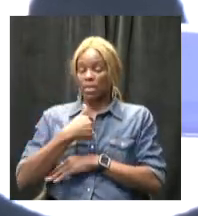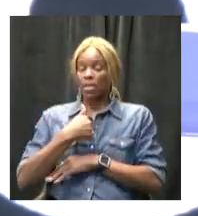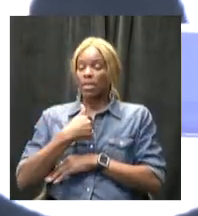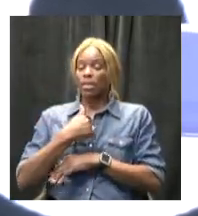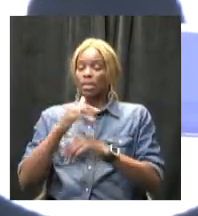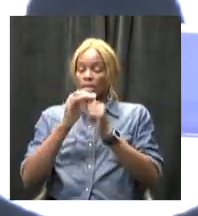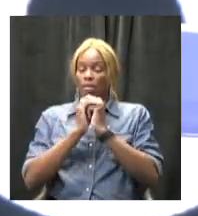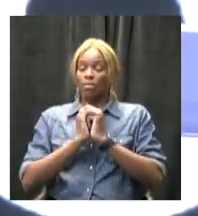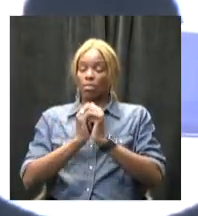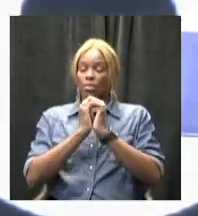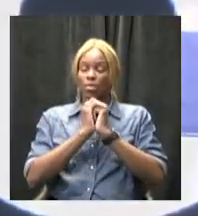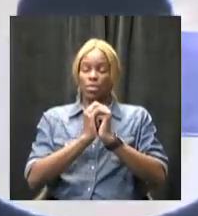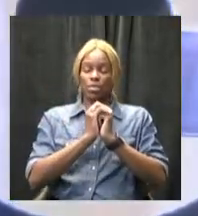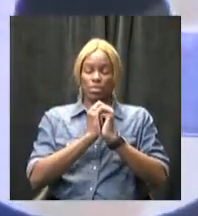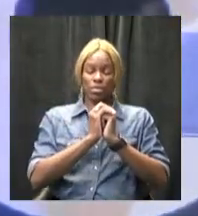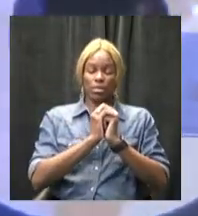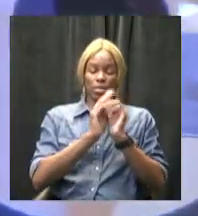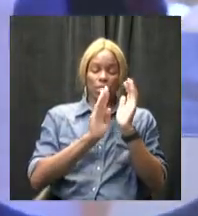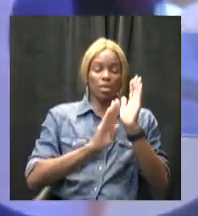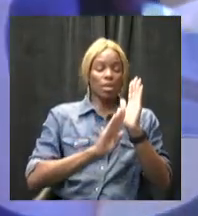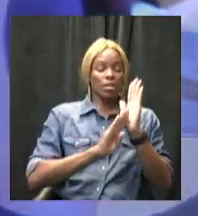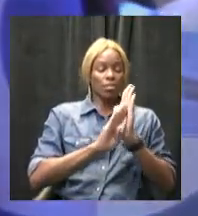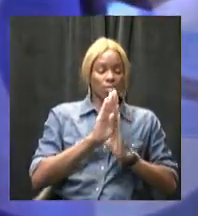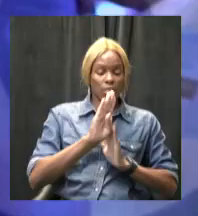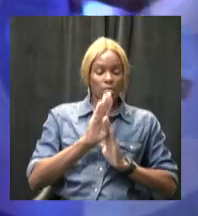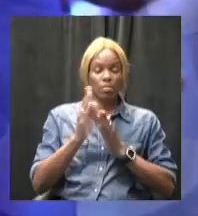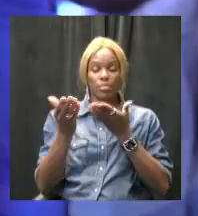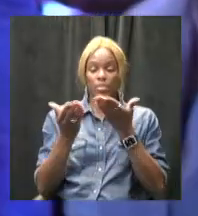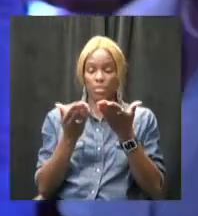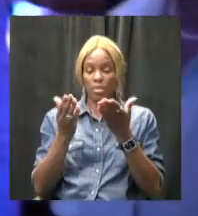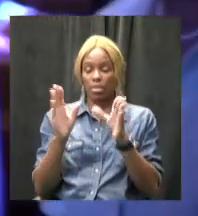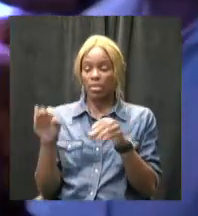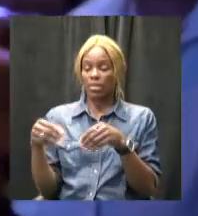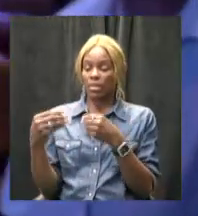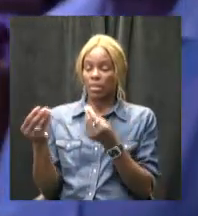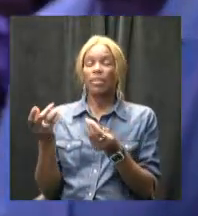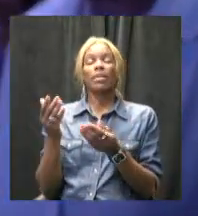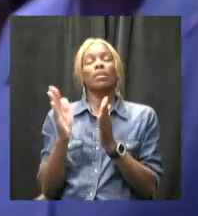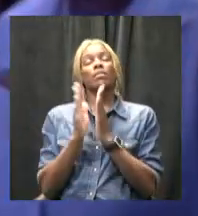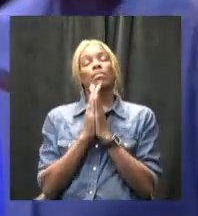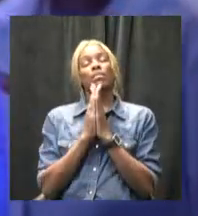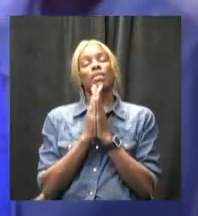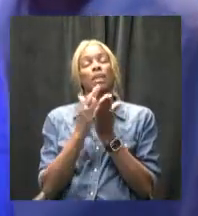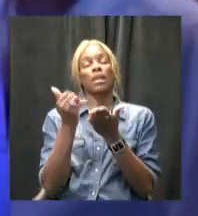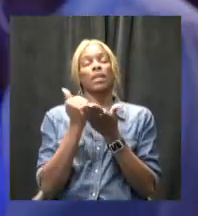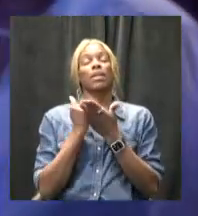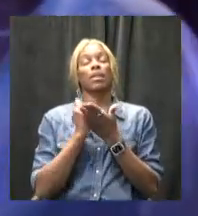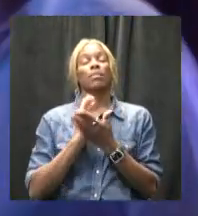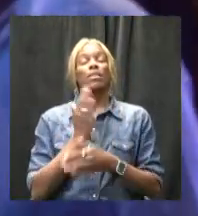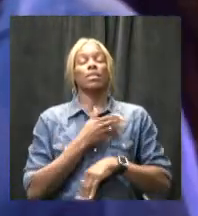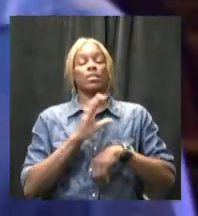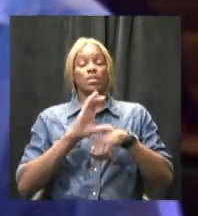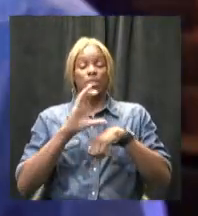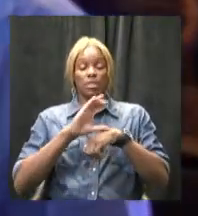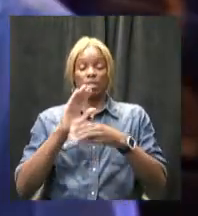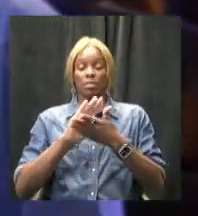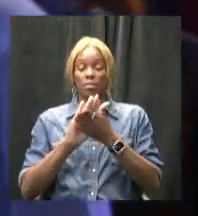grow, serve, give. Lord, I pray, I pray, I pray. Help our church to be what You've called it to